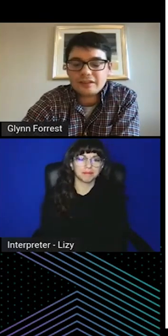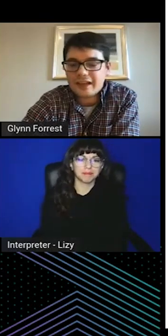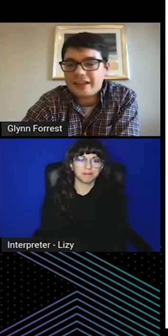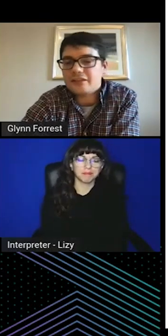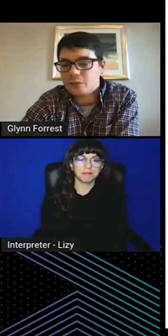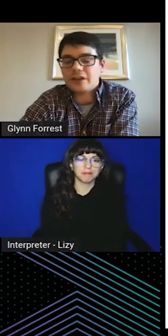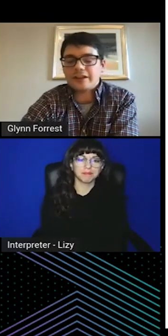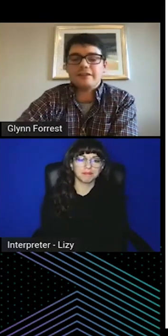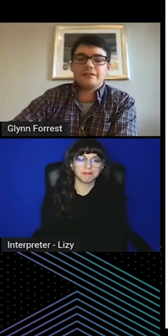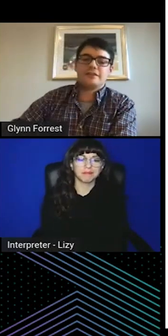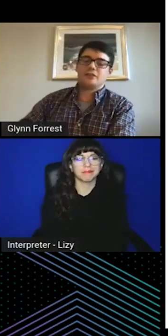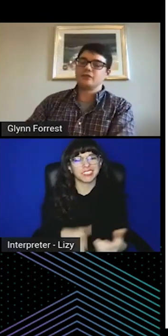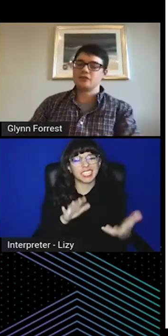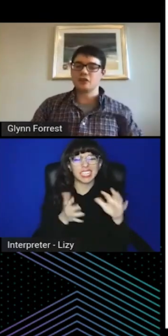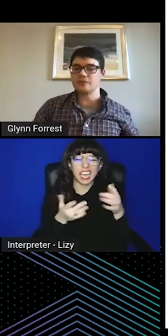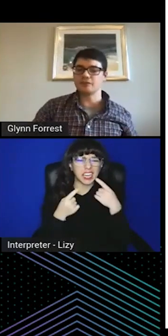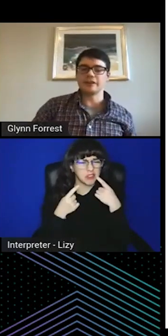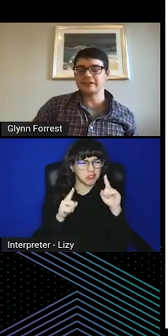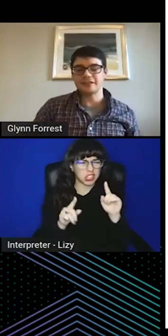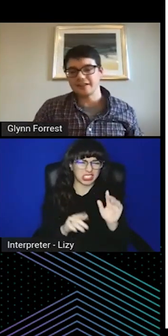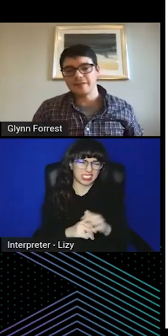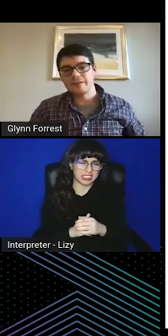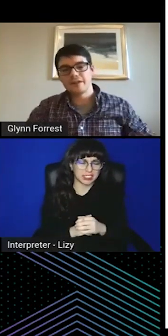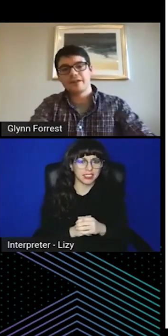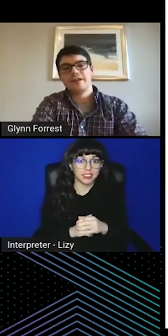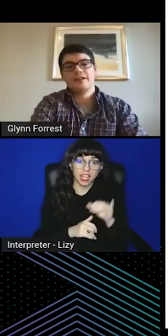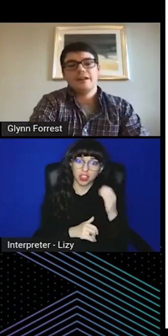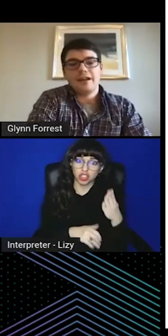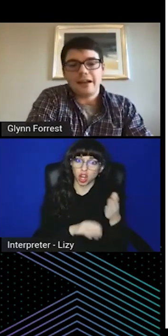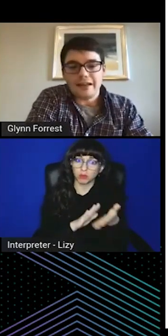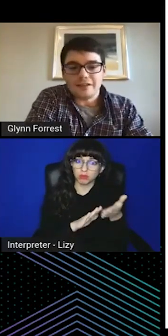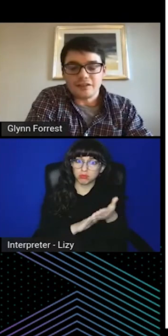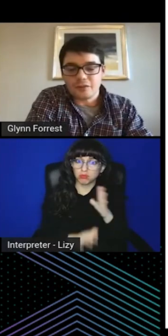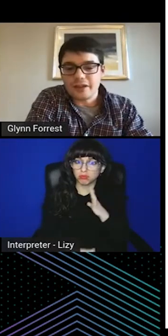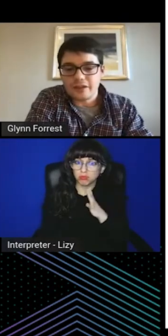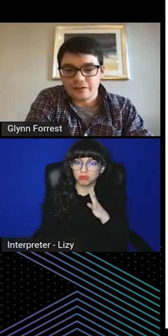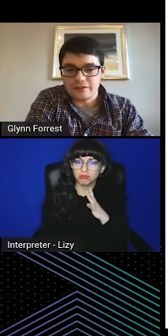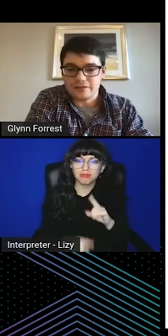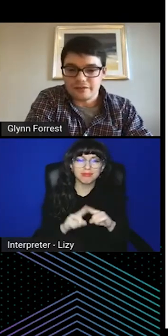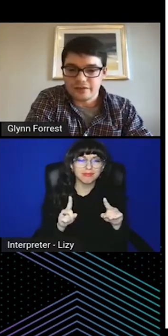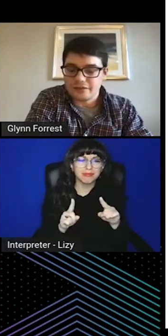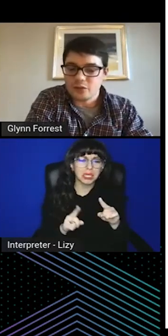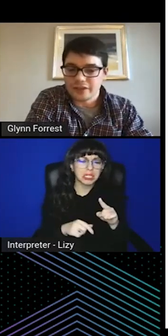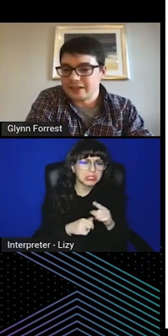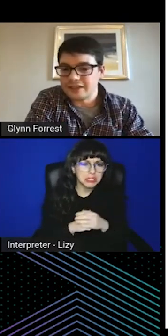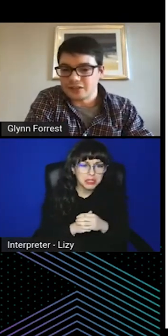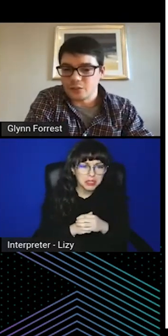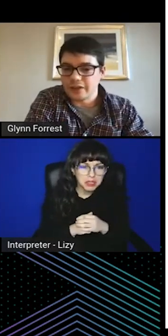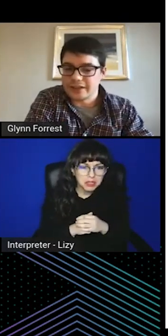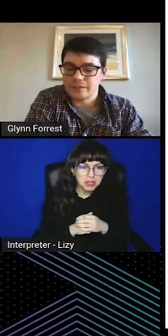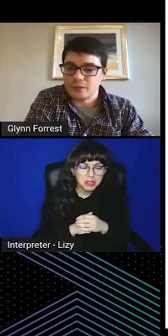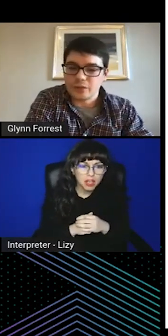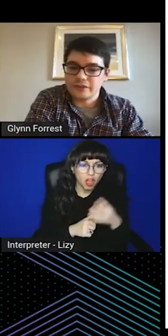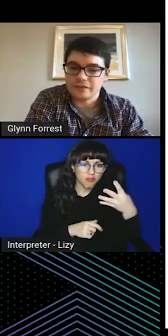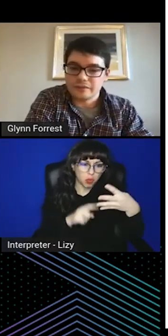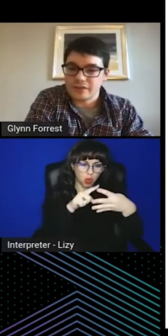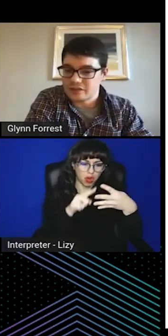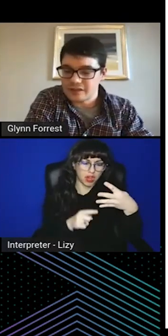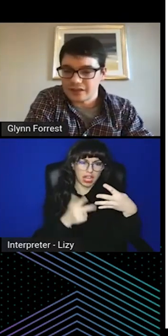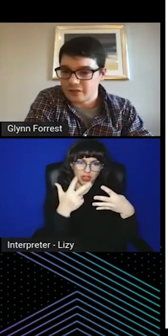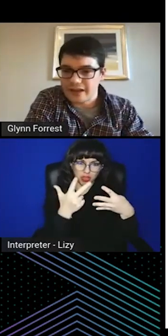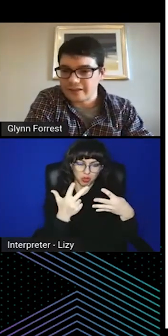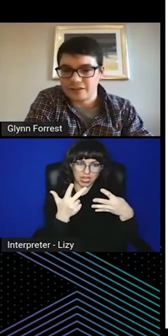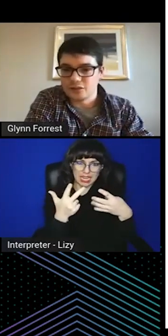Well, it's kind of working. So the job's running this time, and 3 out of the 4 keys are working, but one of them